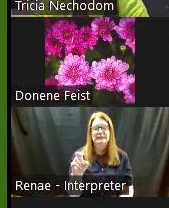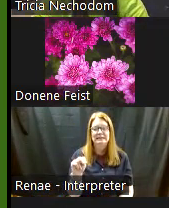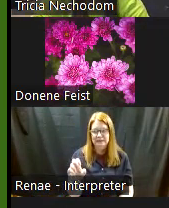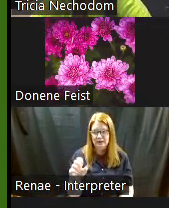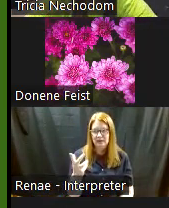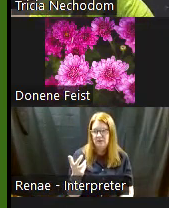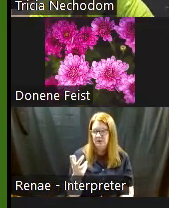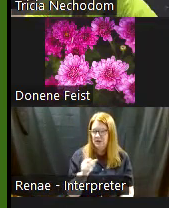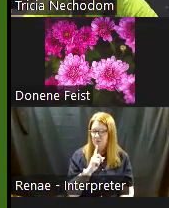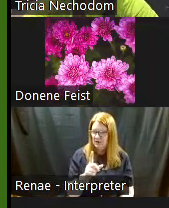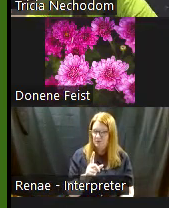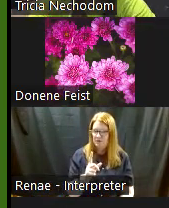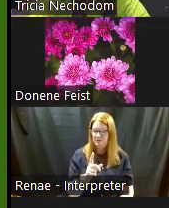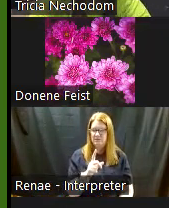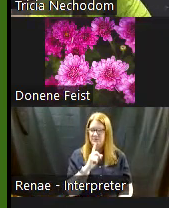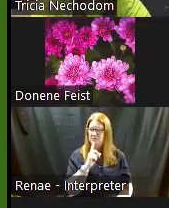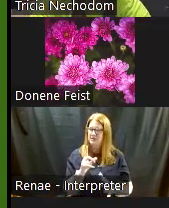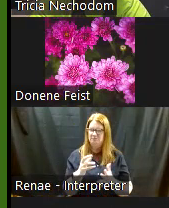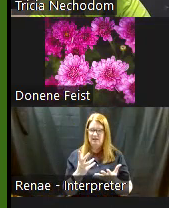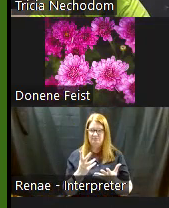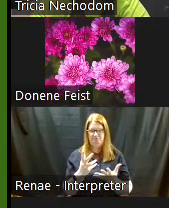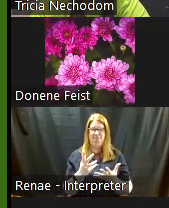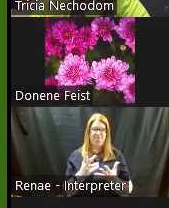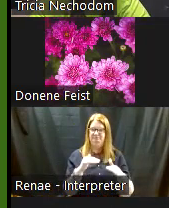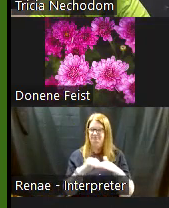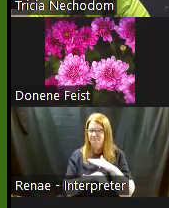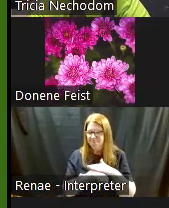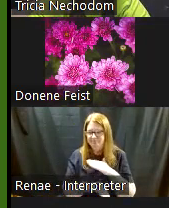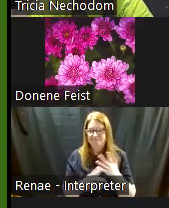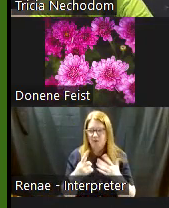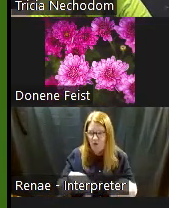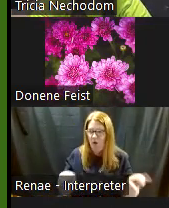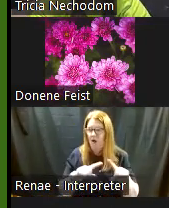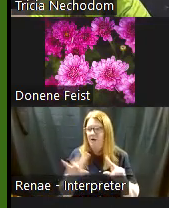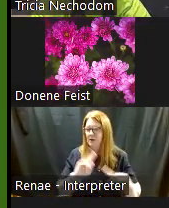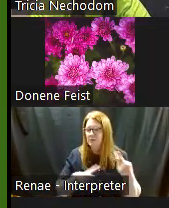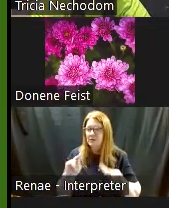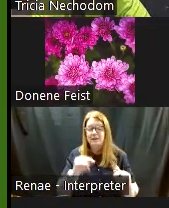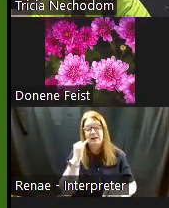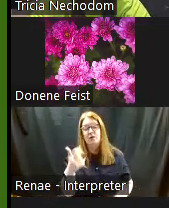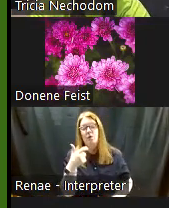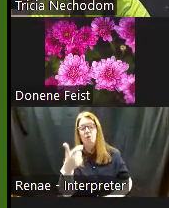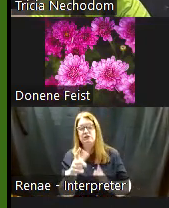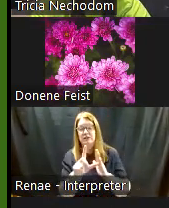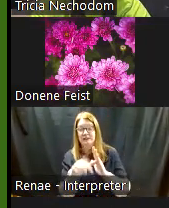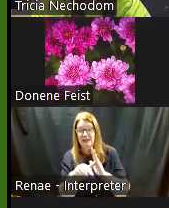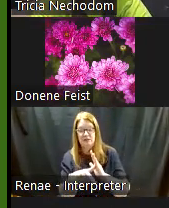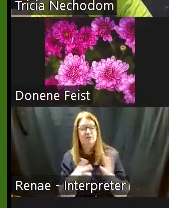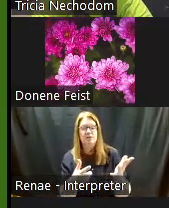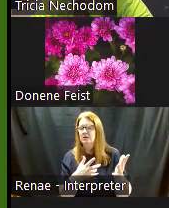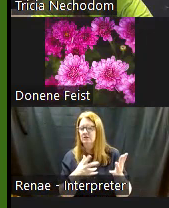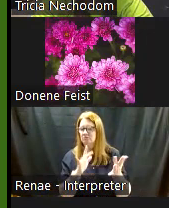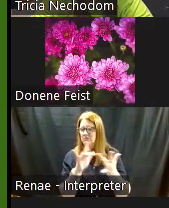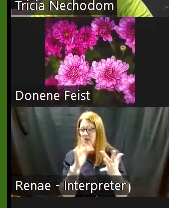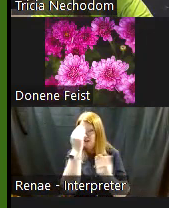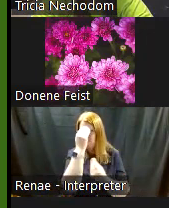be worthwhile, informal, and educational for everybody that's on the call. Or if you're watching it later, I have my contact information